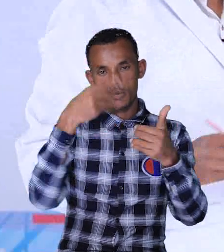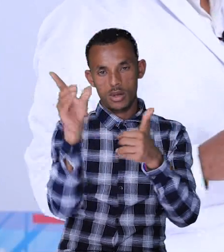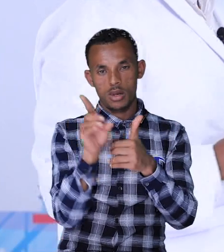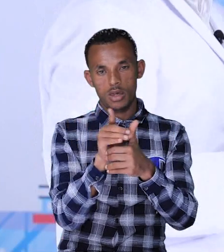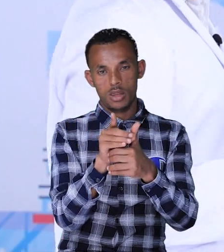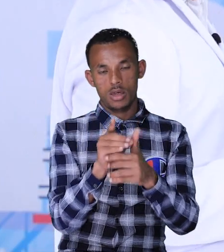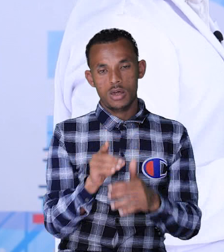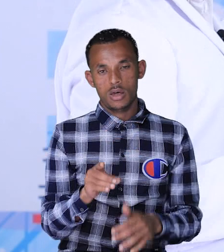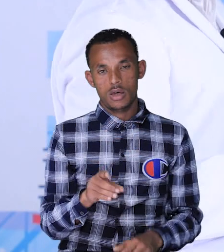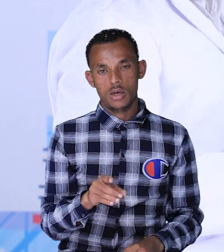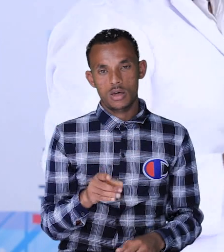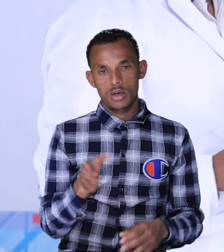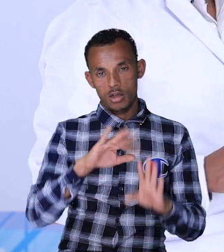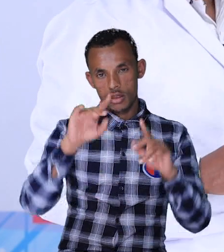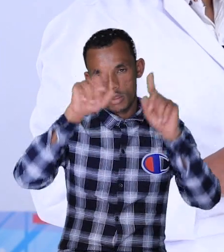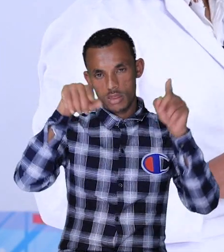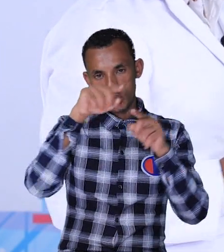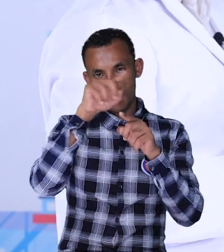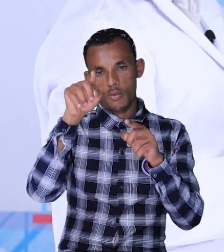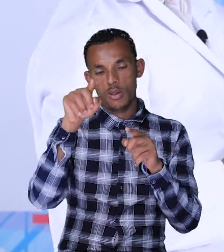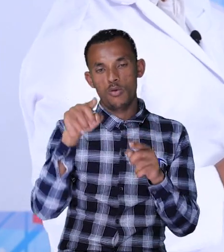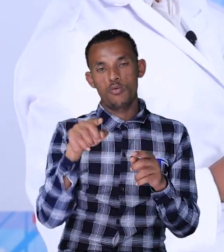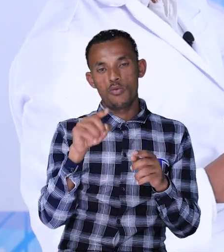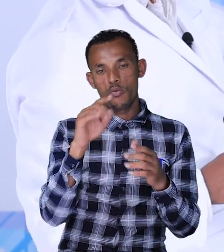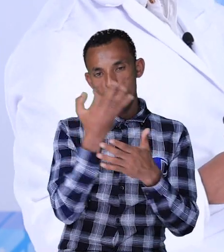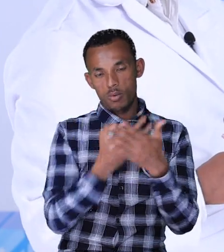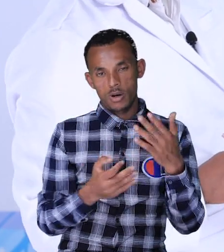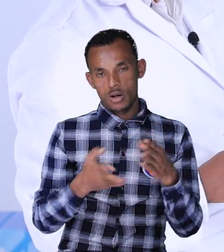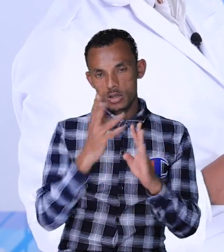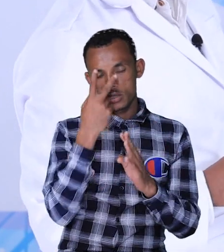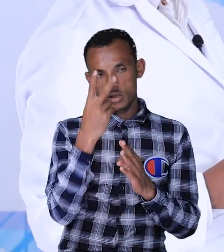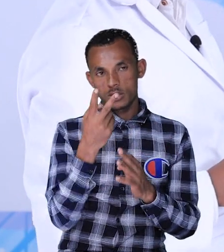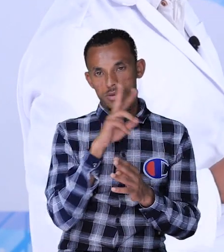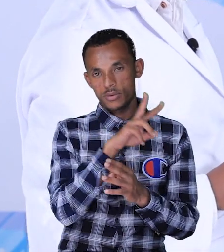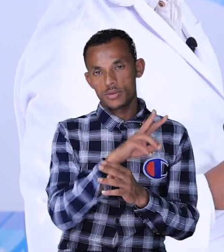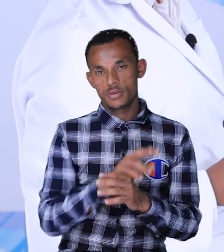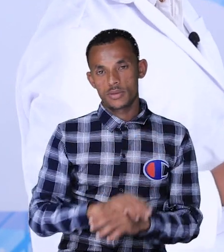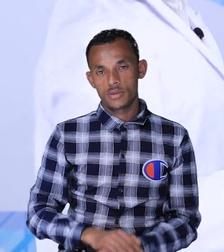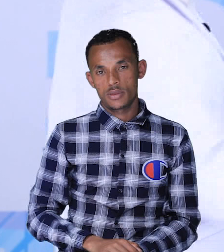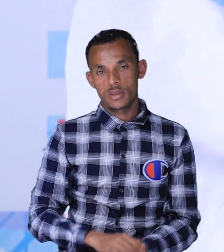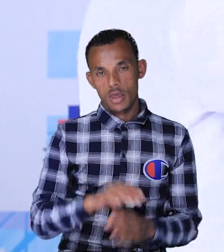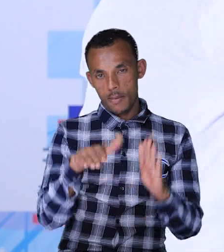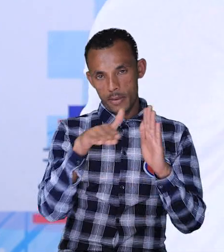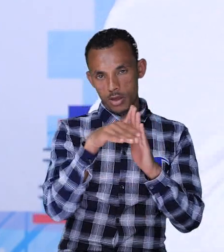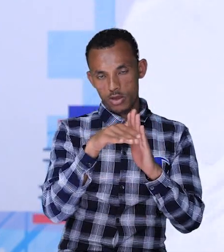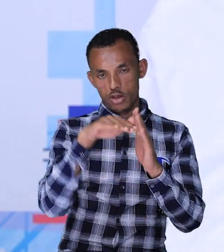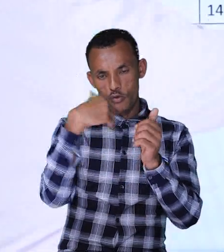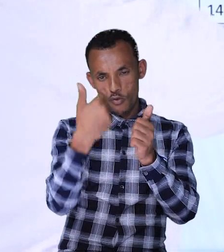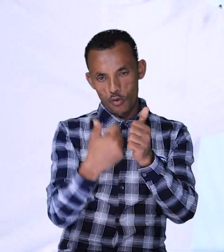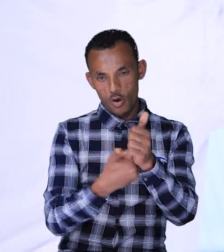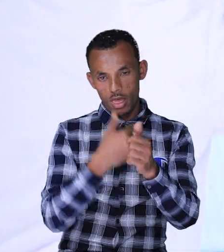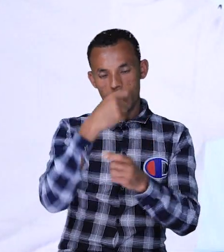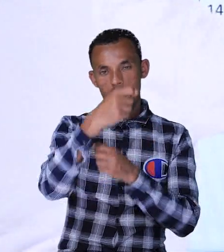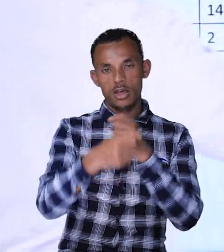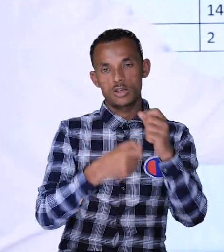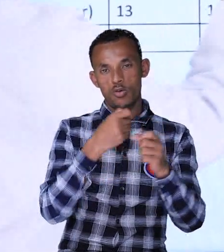data in tabular form. Let's assume this one. Present the following ages of